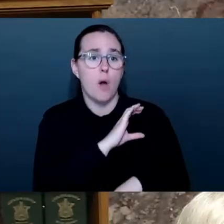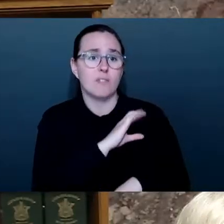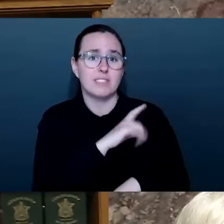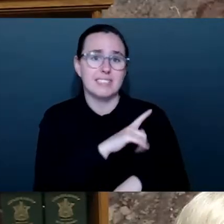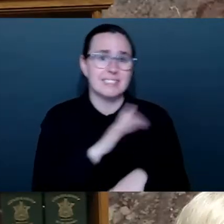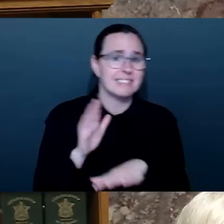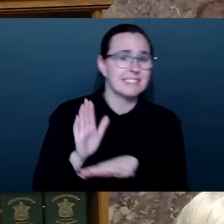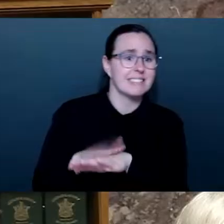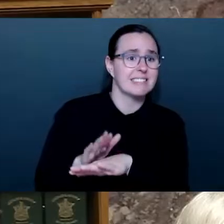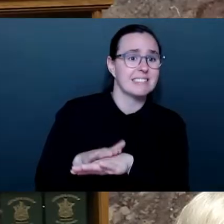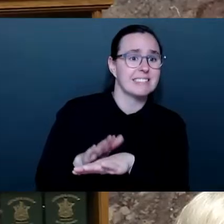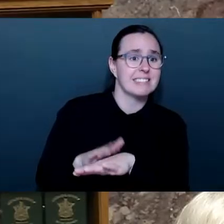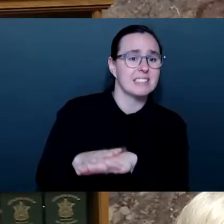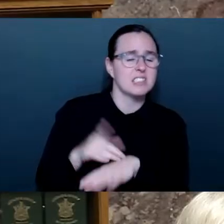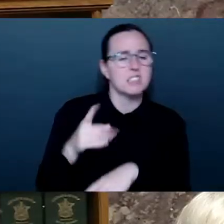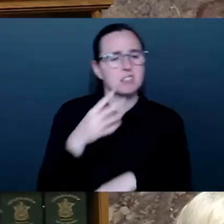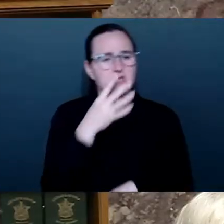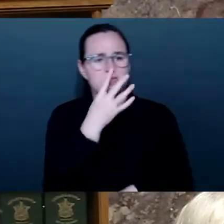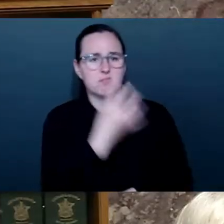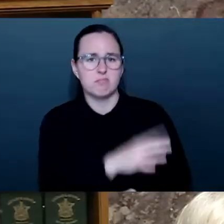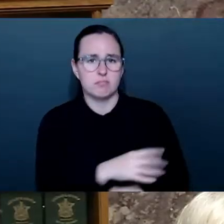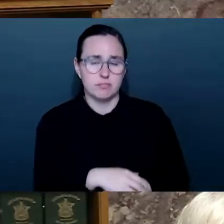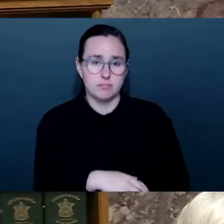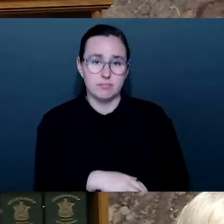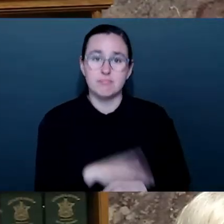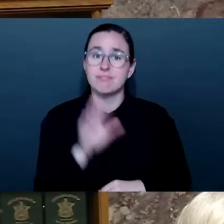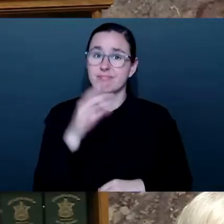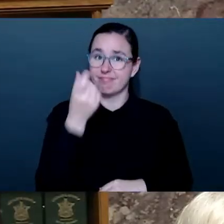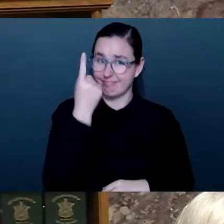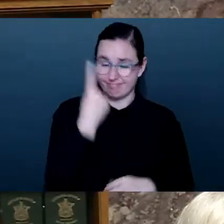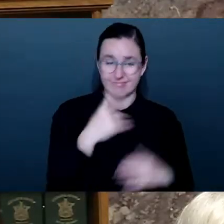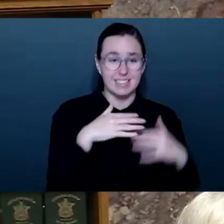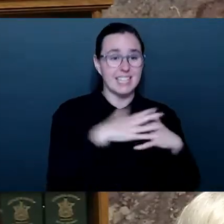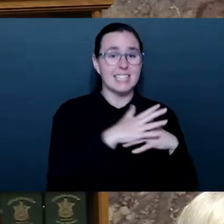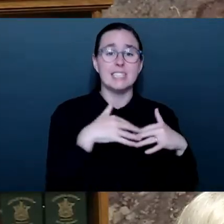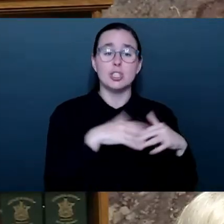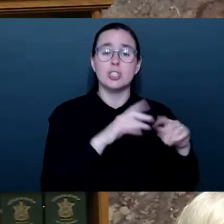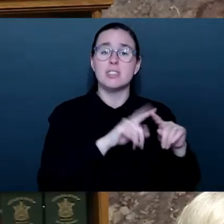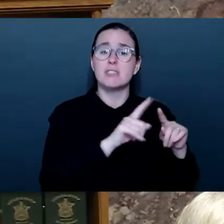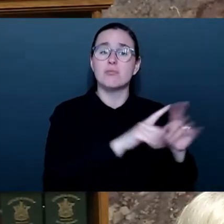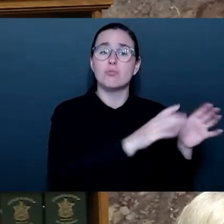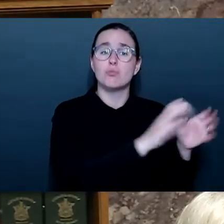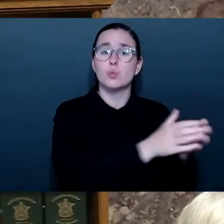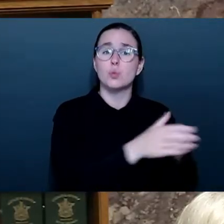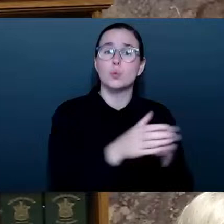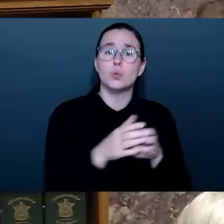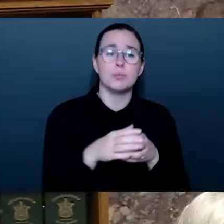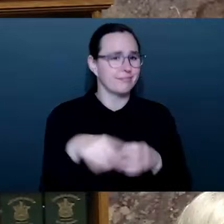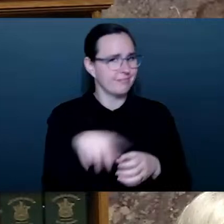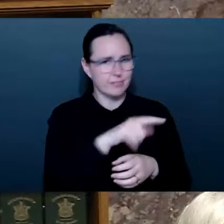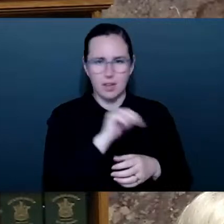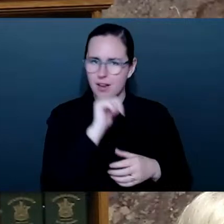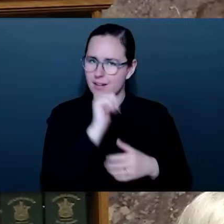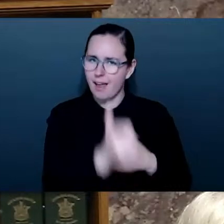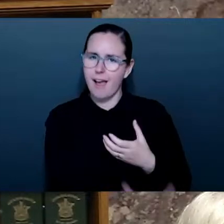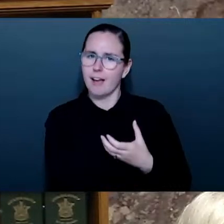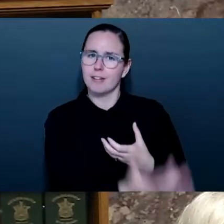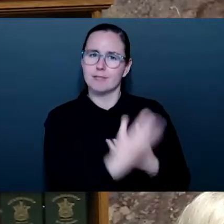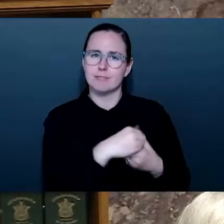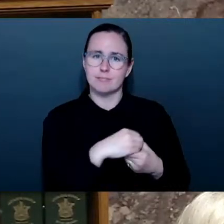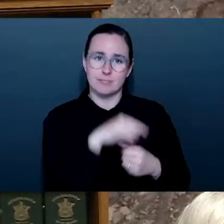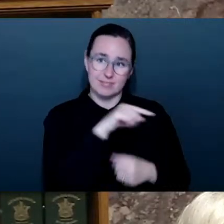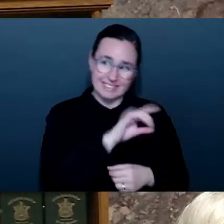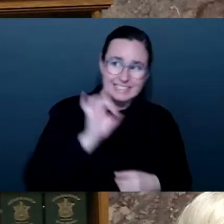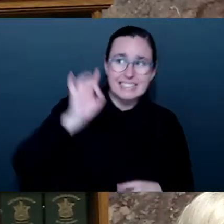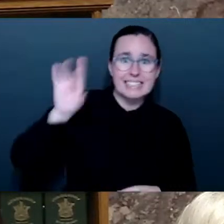been engaged with regards to this, and their concerns appear to have been ignored. There are sexual predators living in remote communities in the